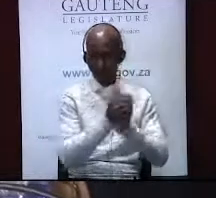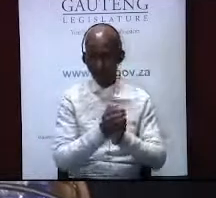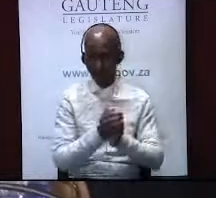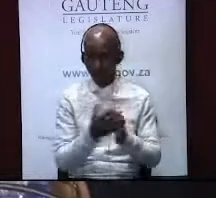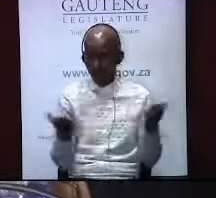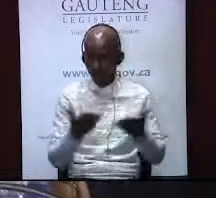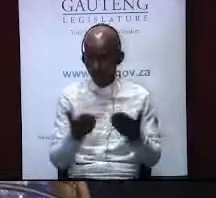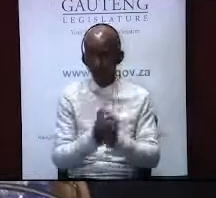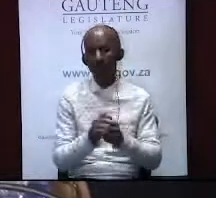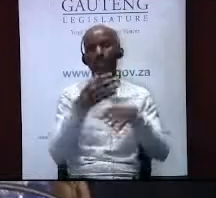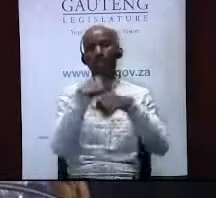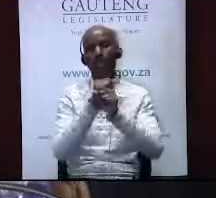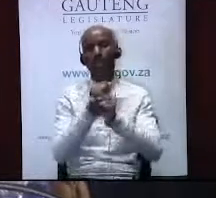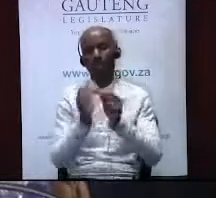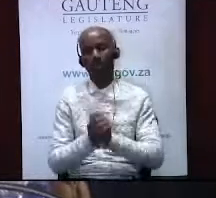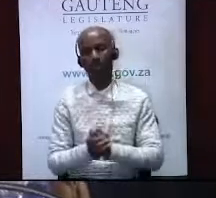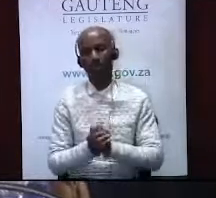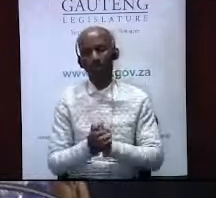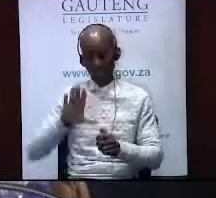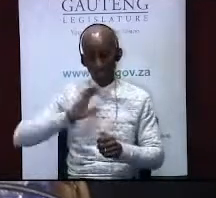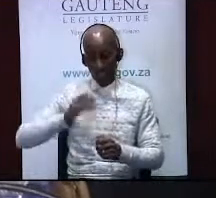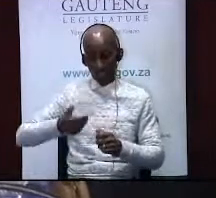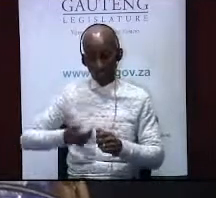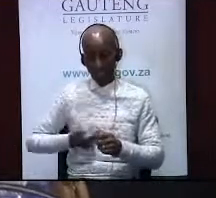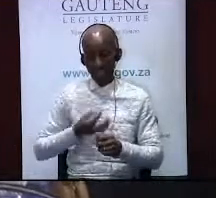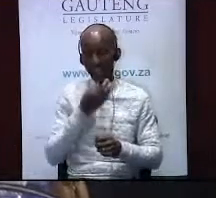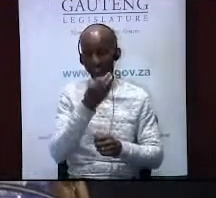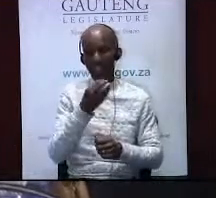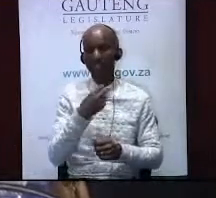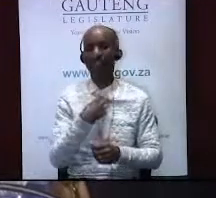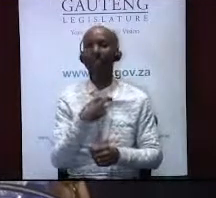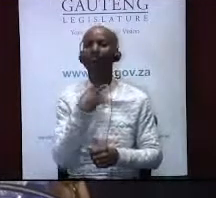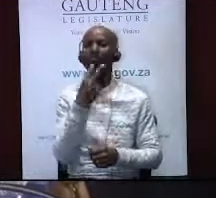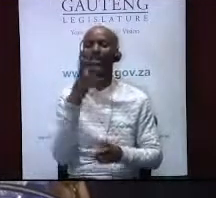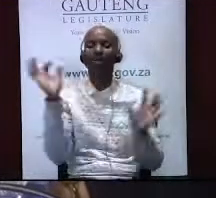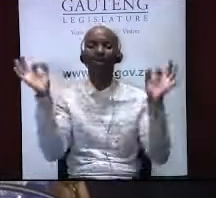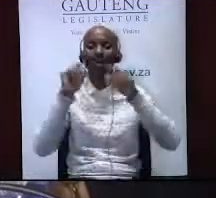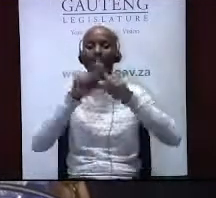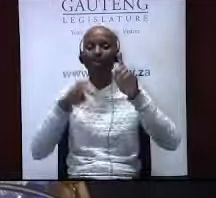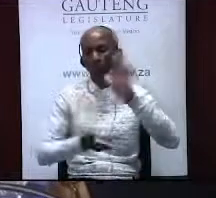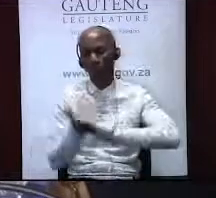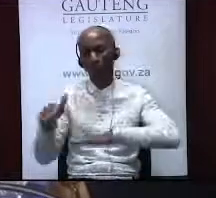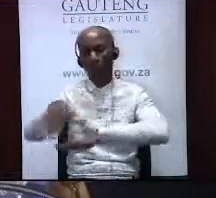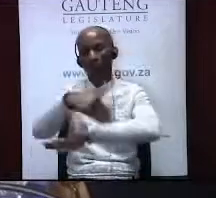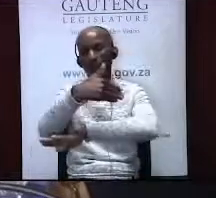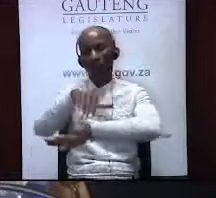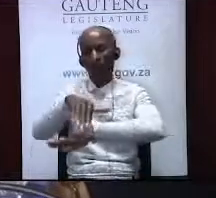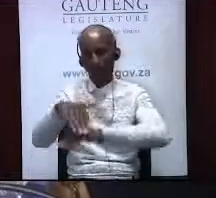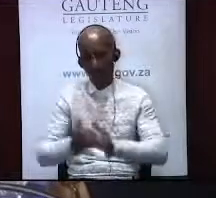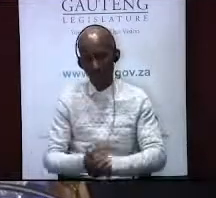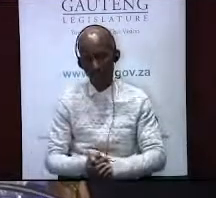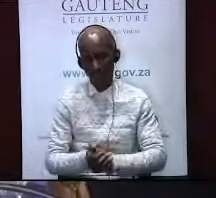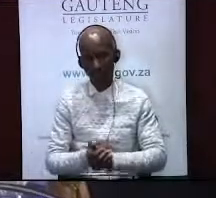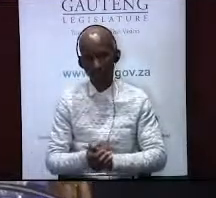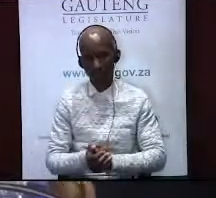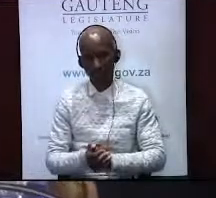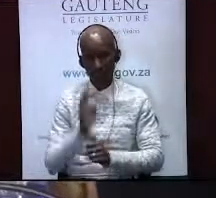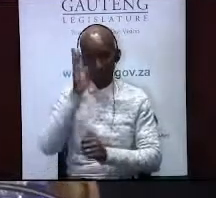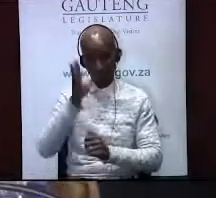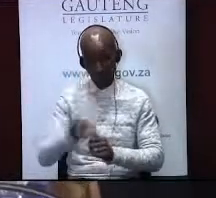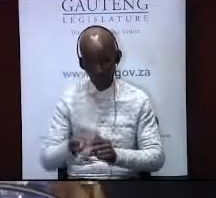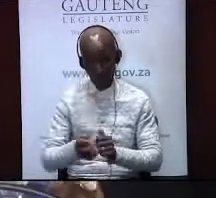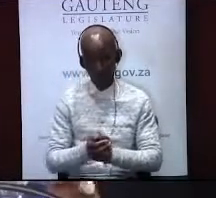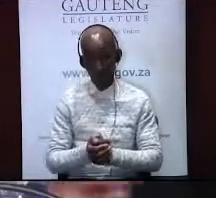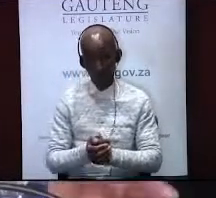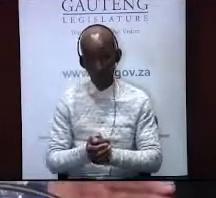where we are relegated to. Women had to have an amulomo. But we are going to go out. We are going